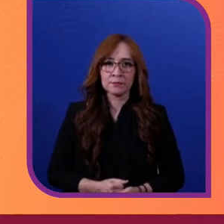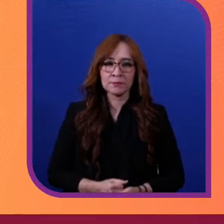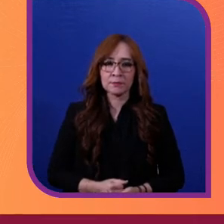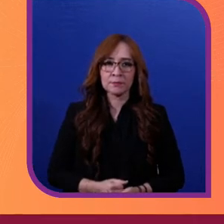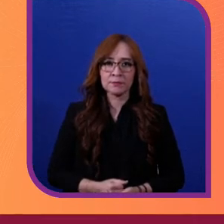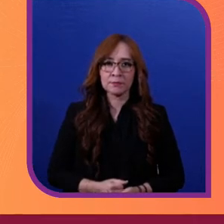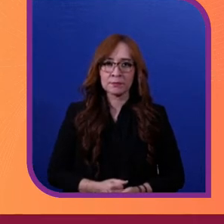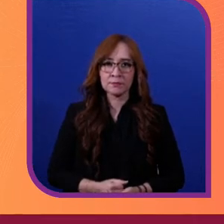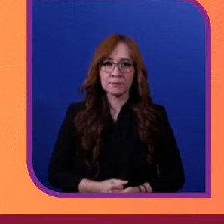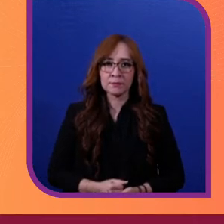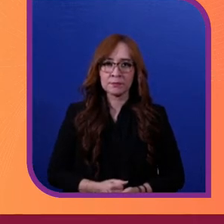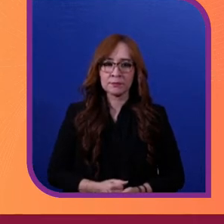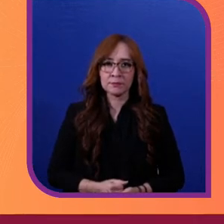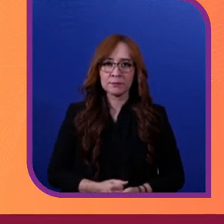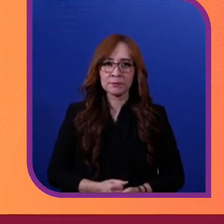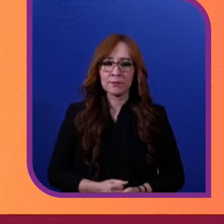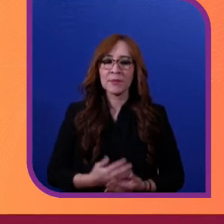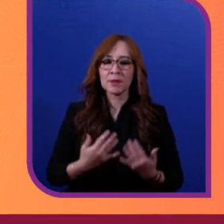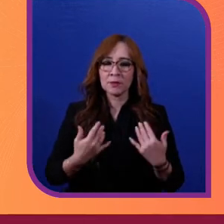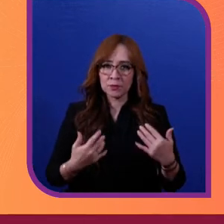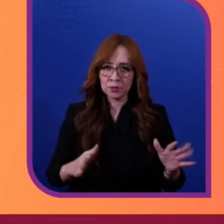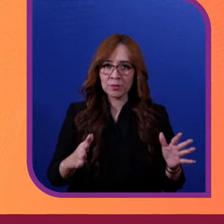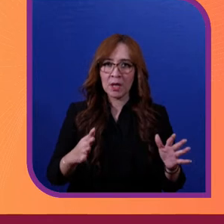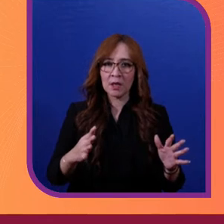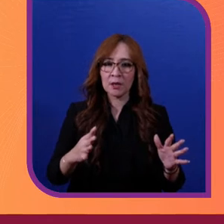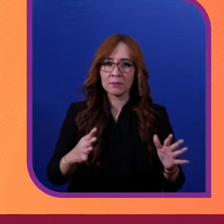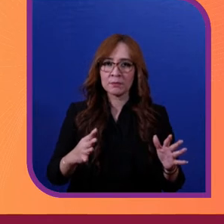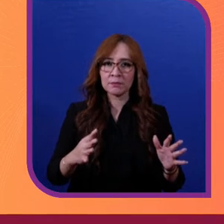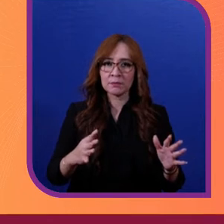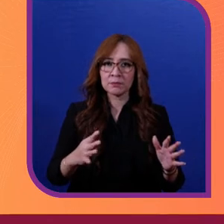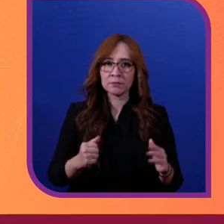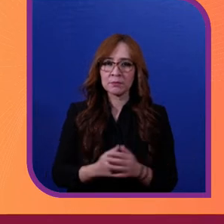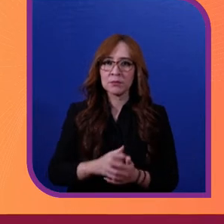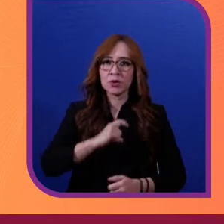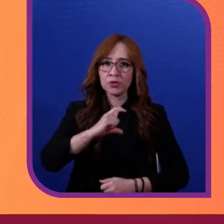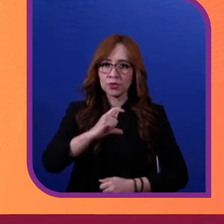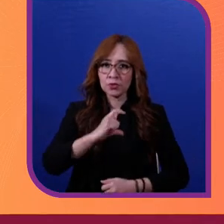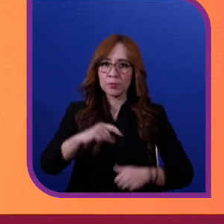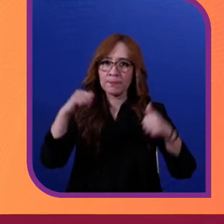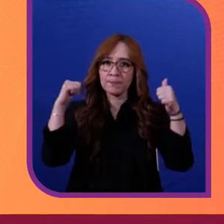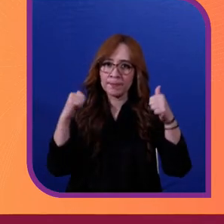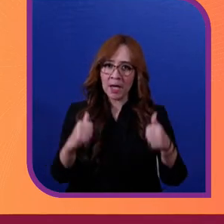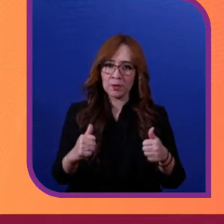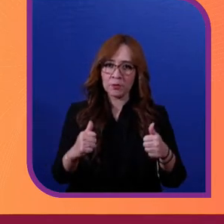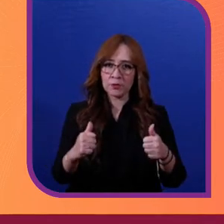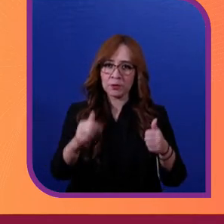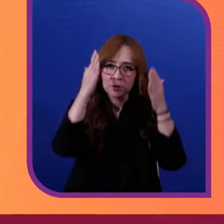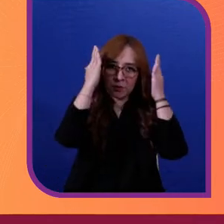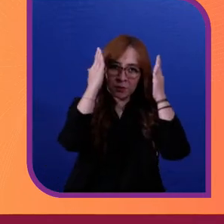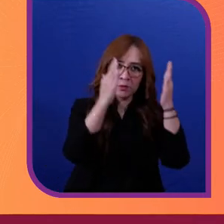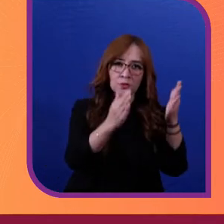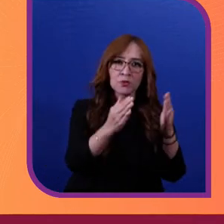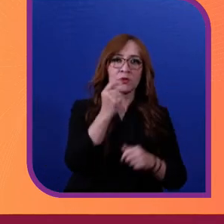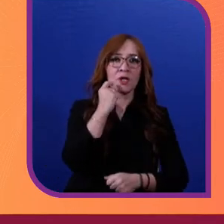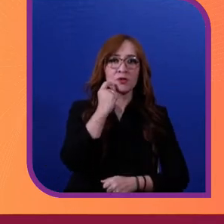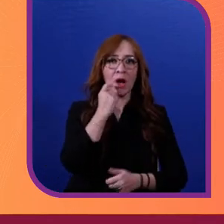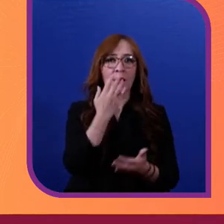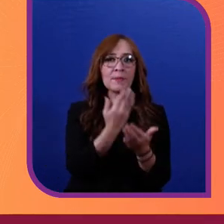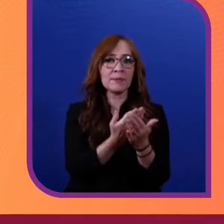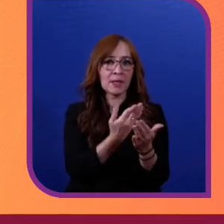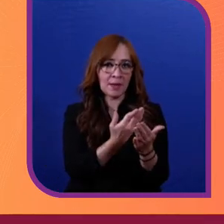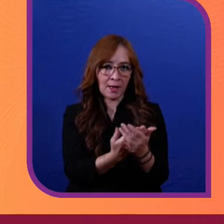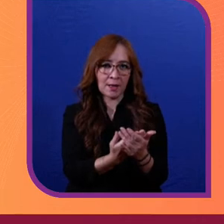your tweet tweet tweet tweet India Soldier the loans lo interstate environment